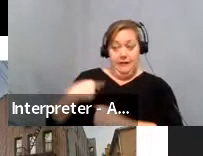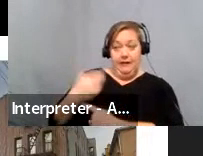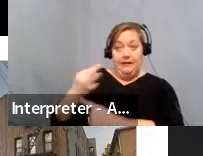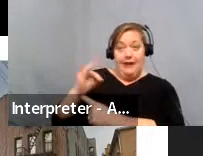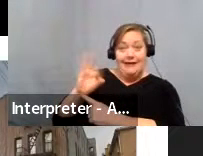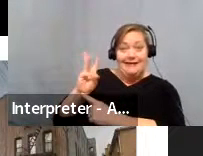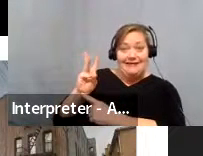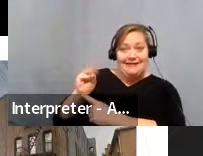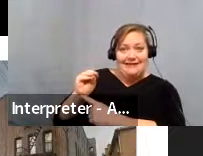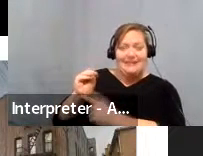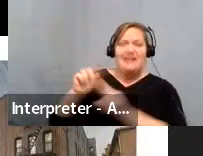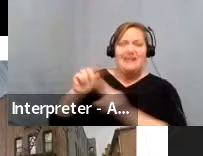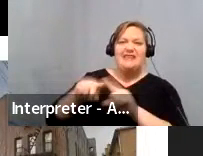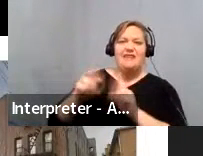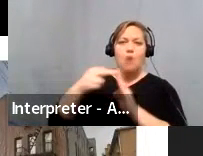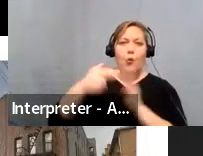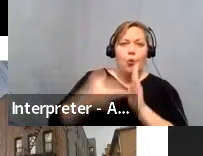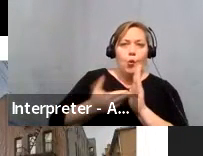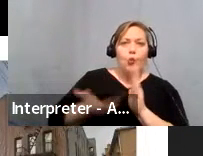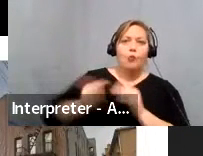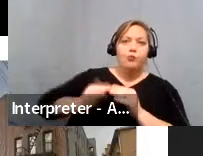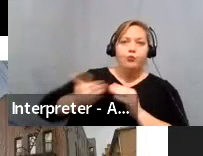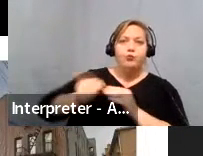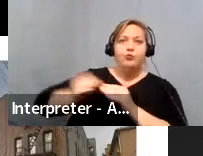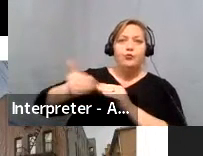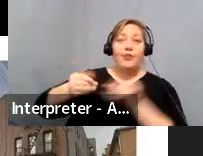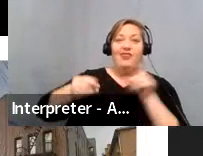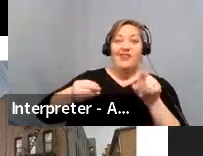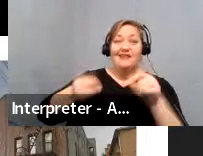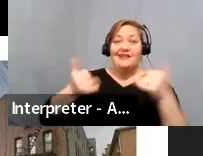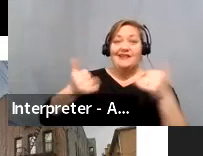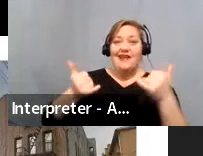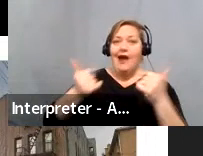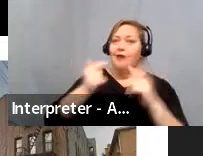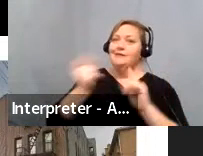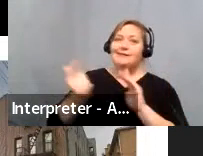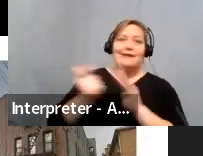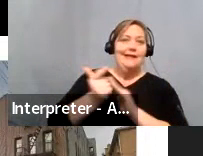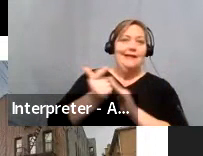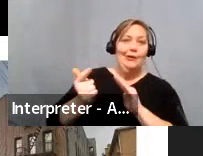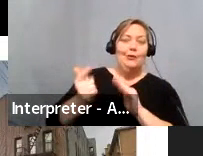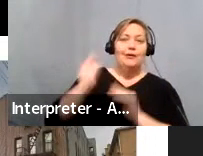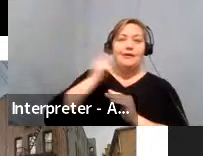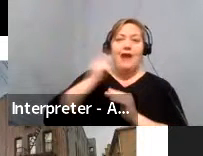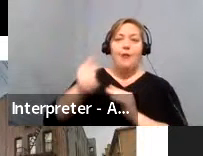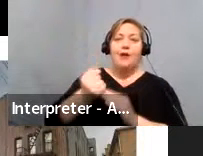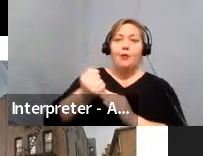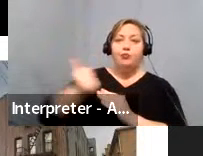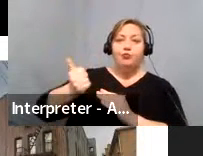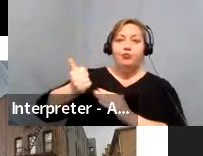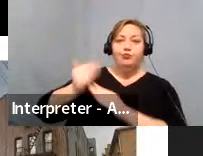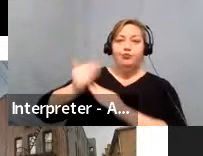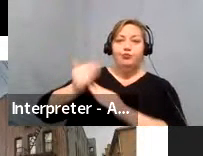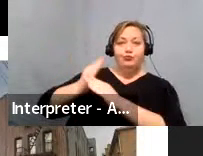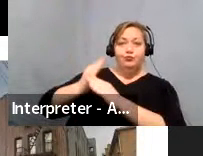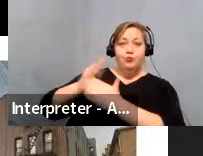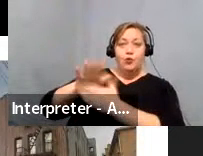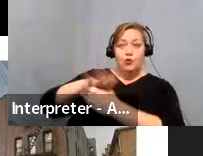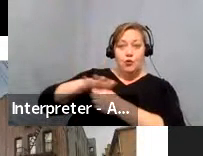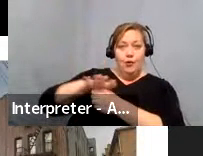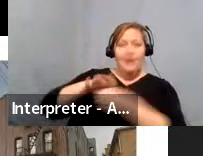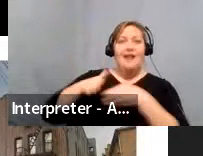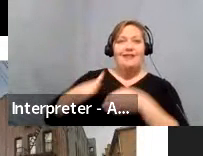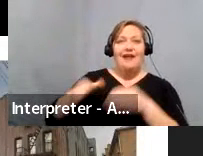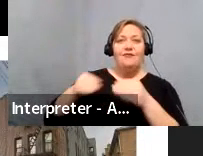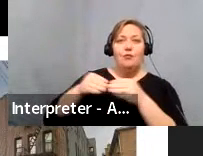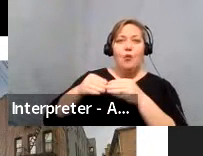on zoning rule after zoning rule that make this type of building illegal. We just want to peel back that restrictive and exclusionary zoning to allow for this kind of